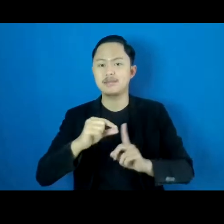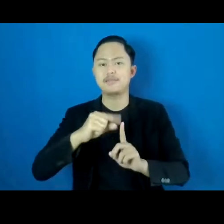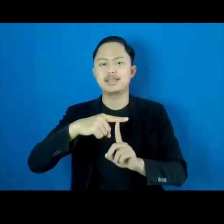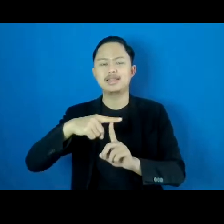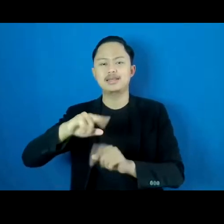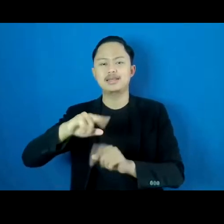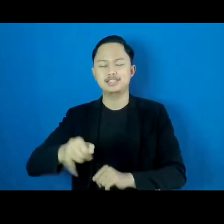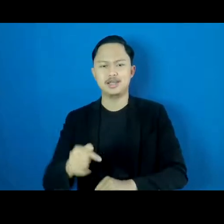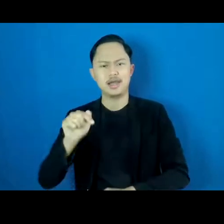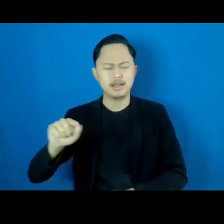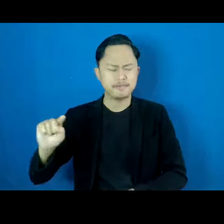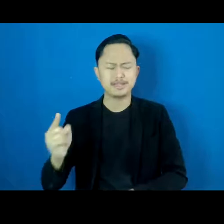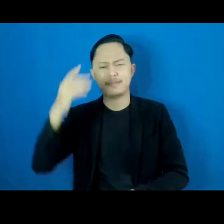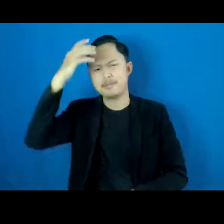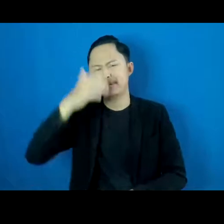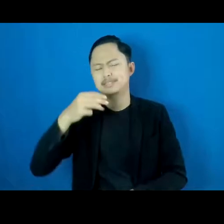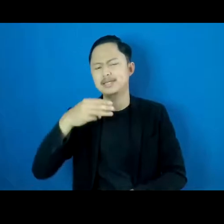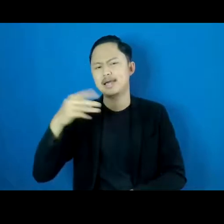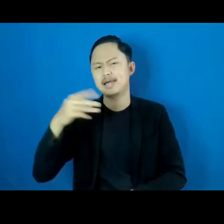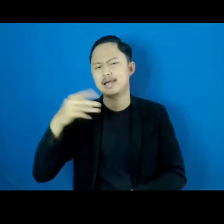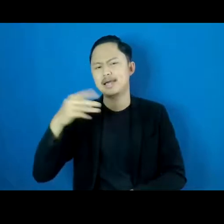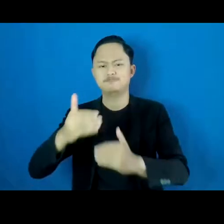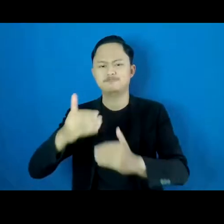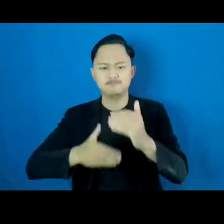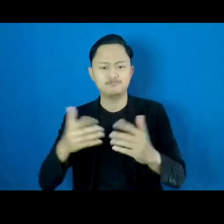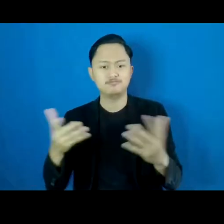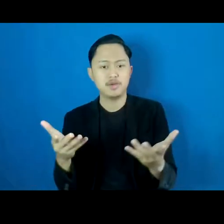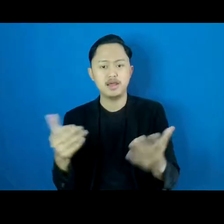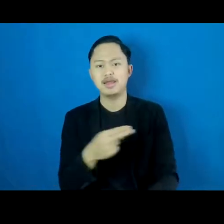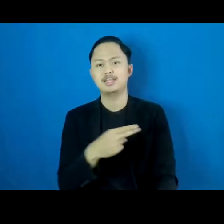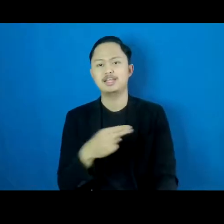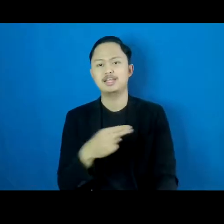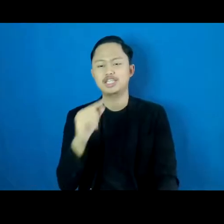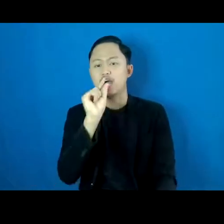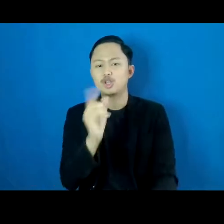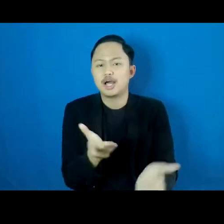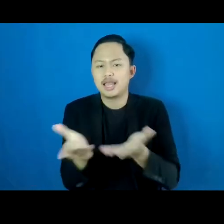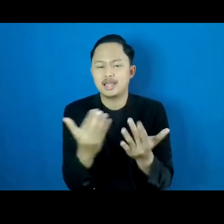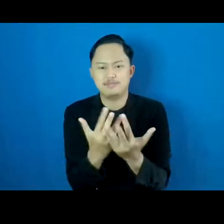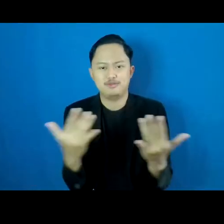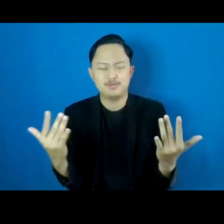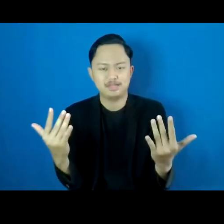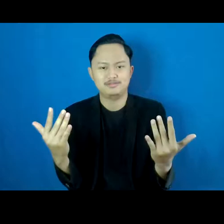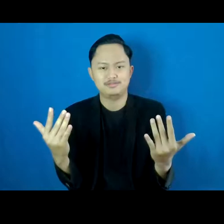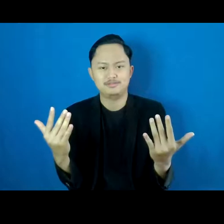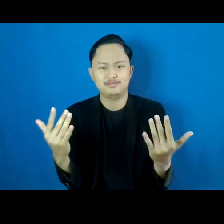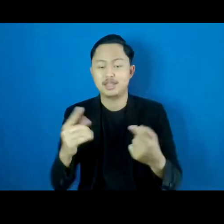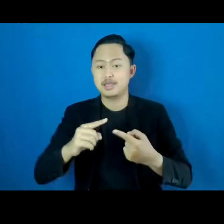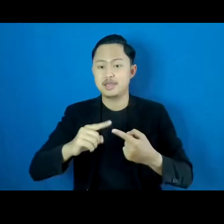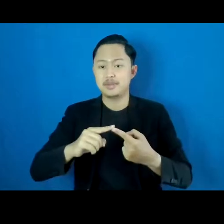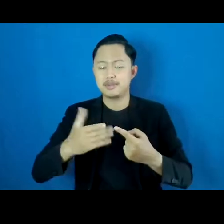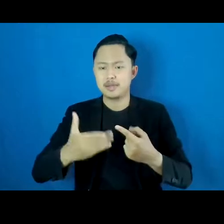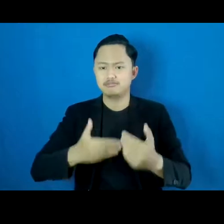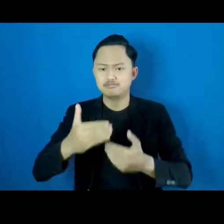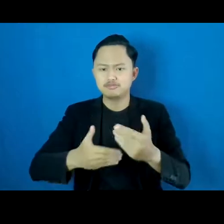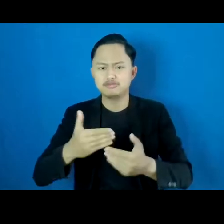the first electric buses that runs in Indonesia for commercial public transport, the first of many more to come, or at